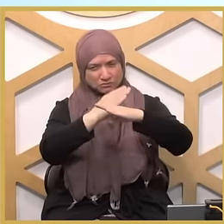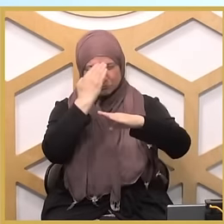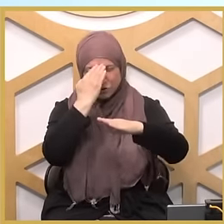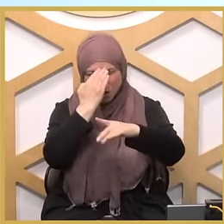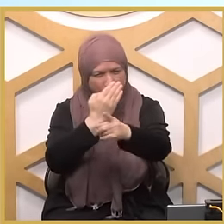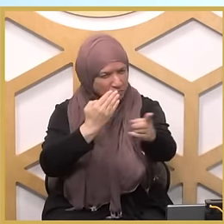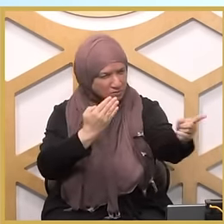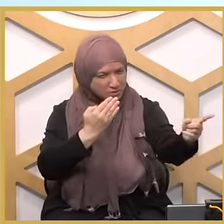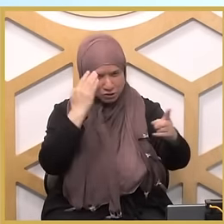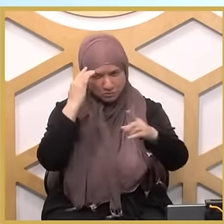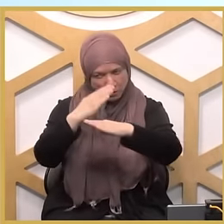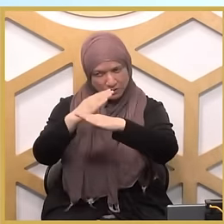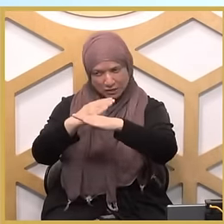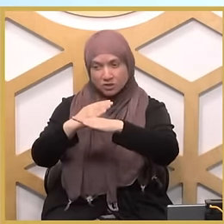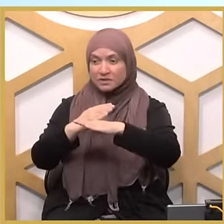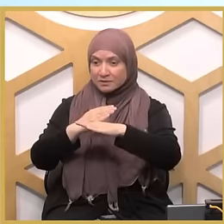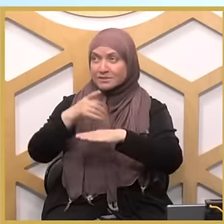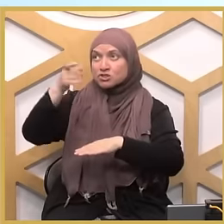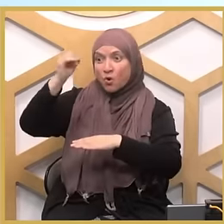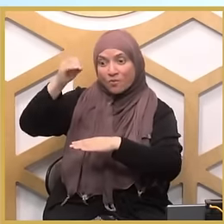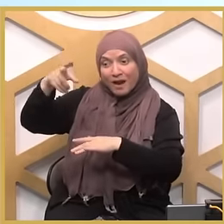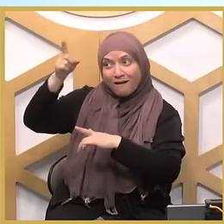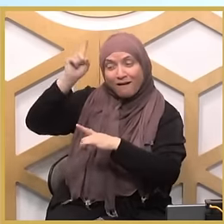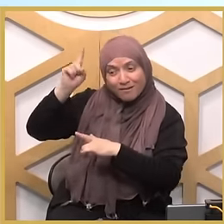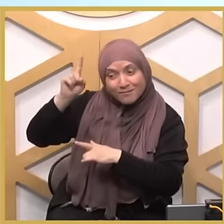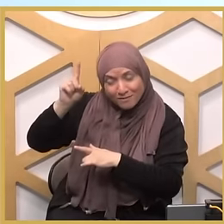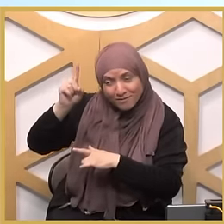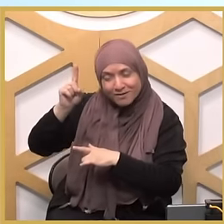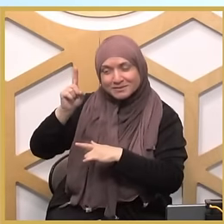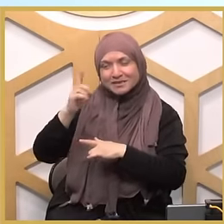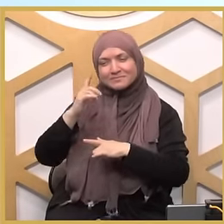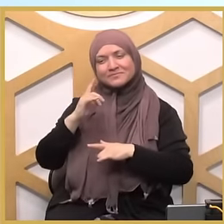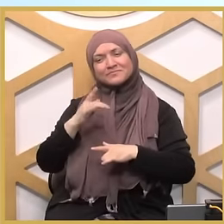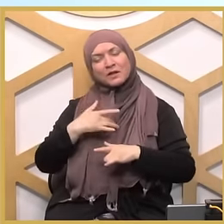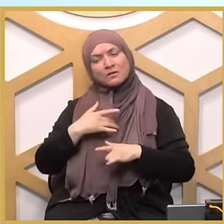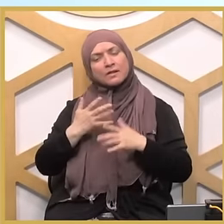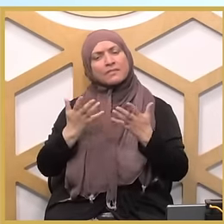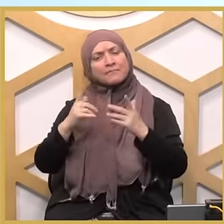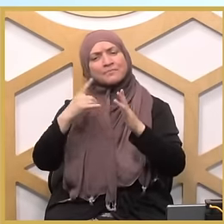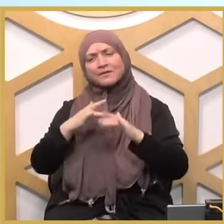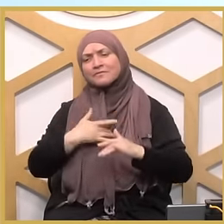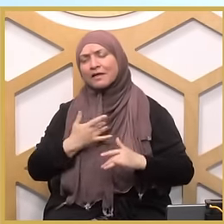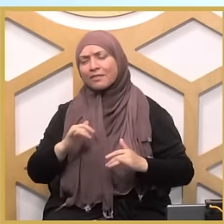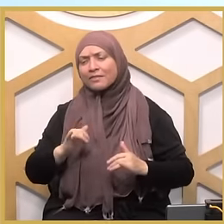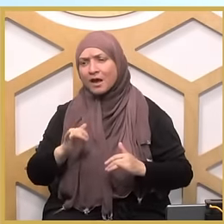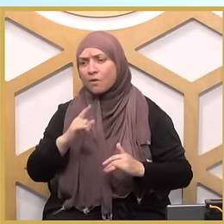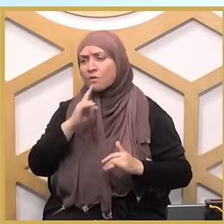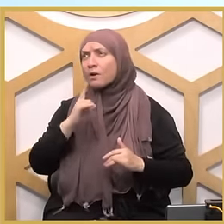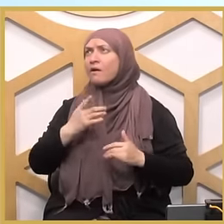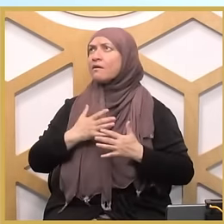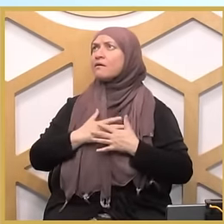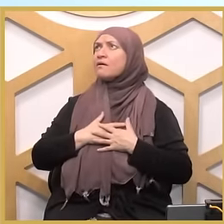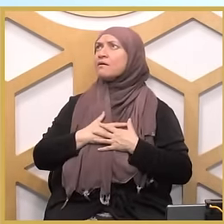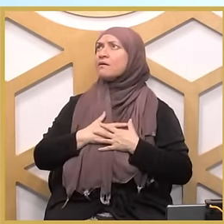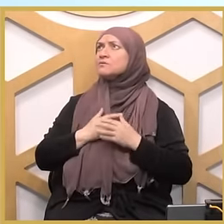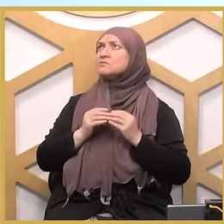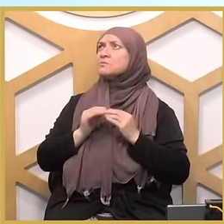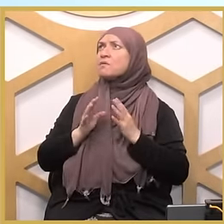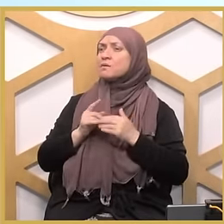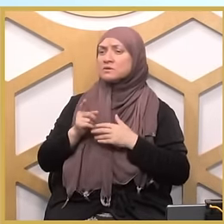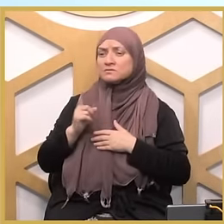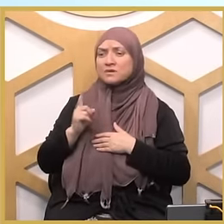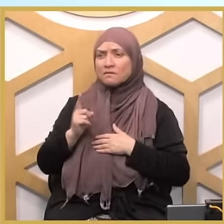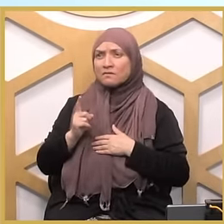this concept of being in awe of the sight of Allah. And a person who has gone from shame to shamelessness has